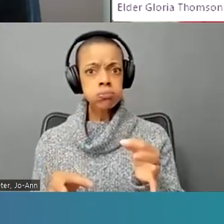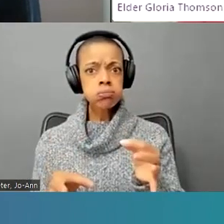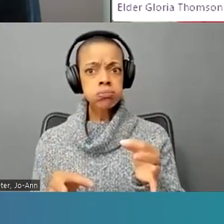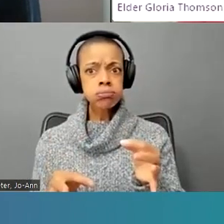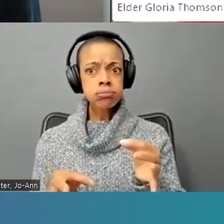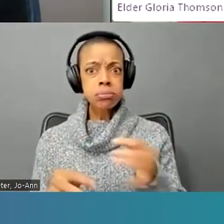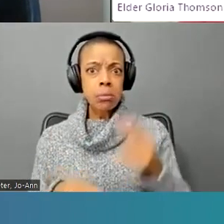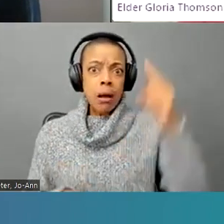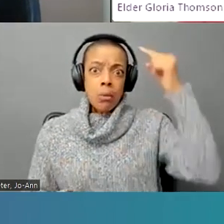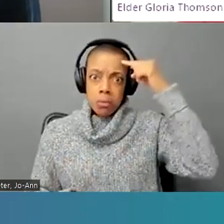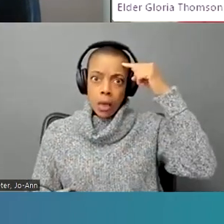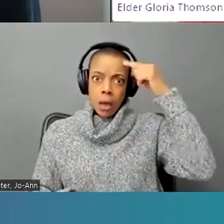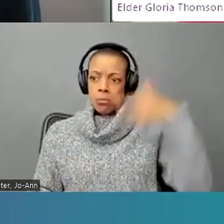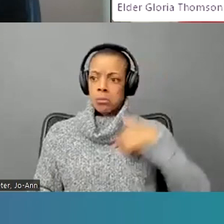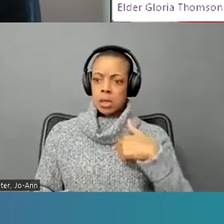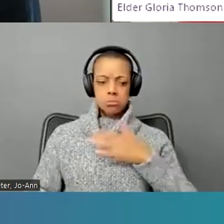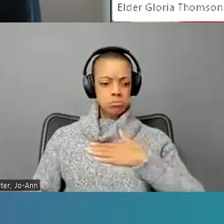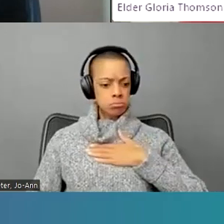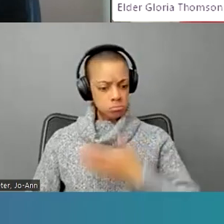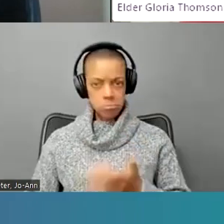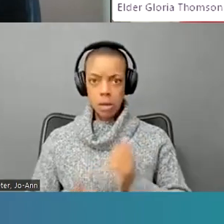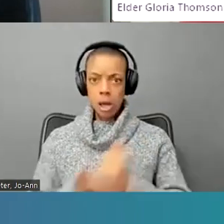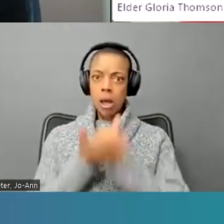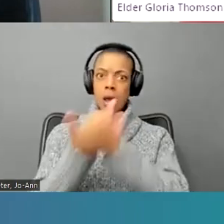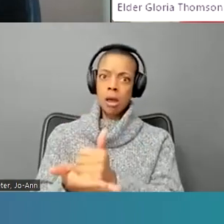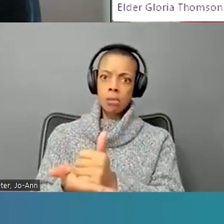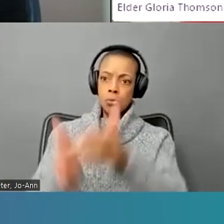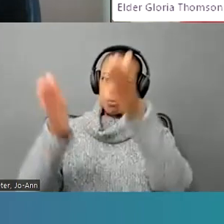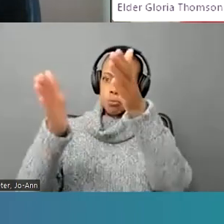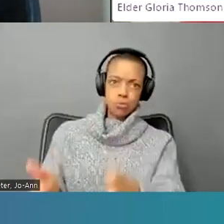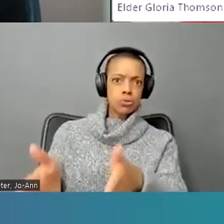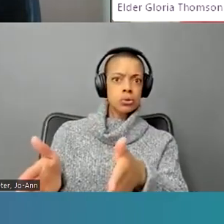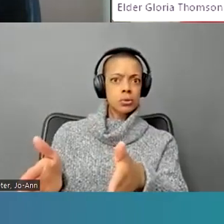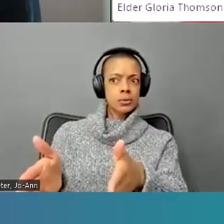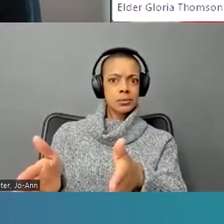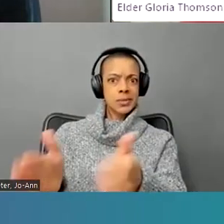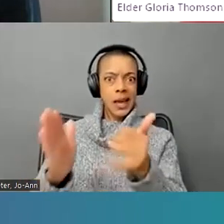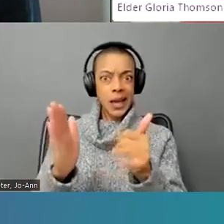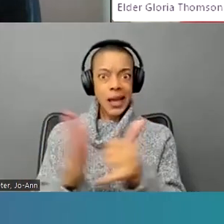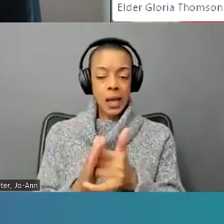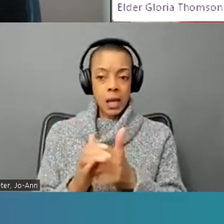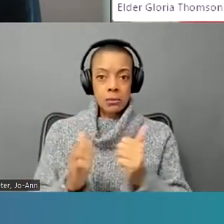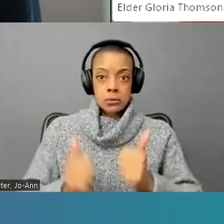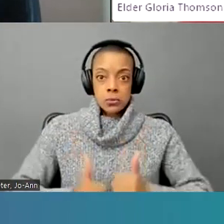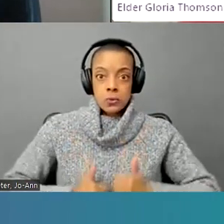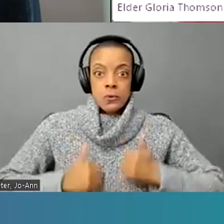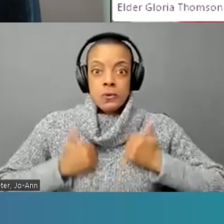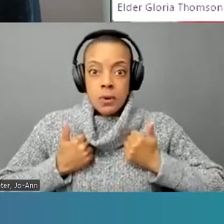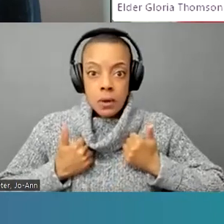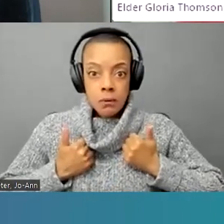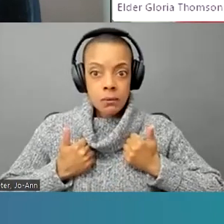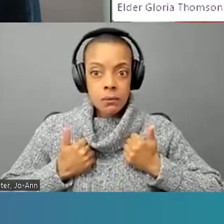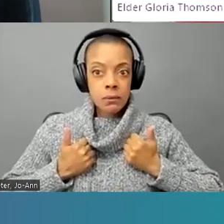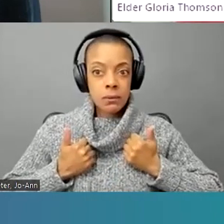helping another human being of how to survive, and yet they're still kind